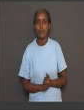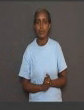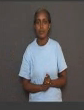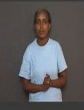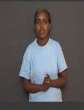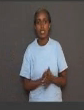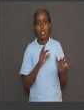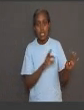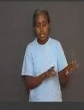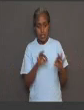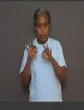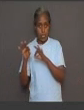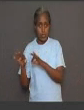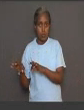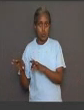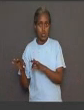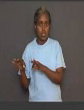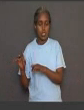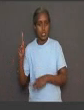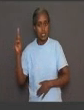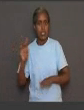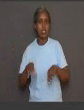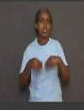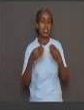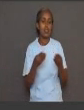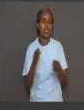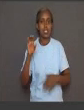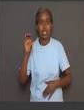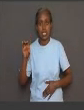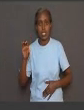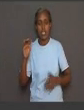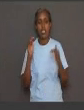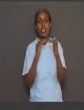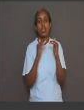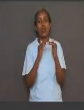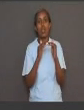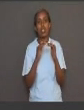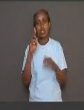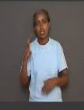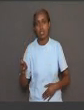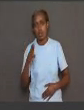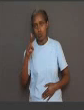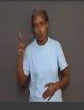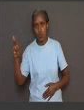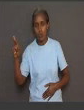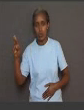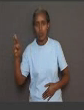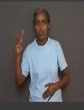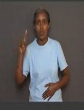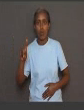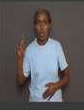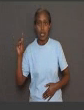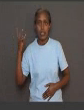By substitution, this gives us C equals the square root of